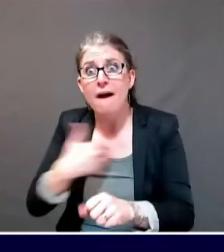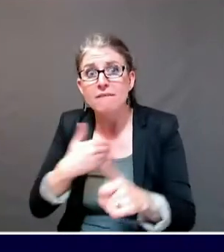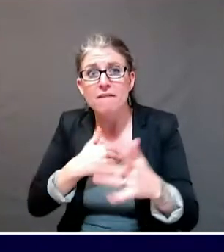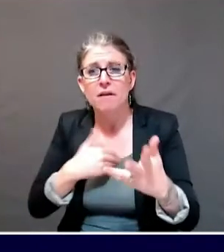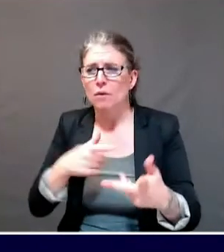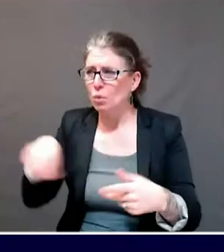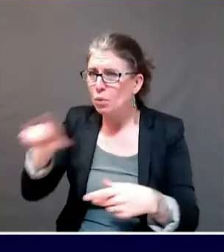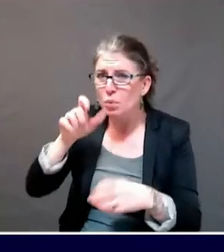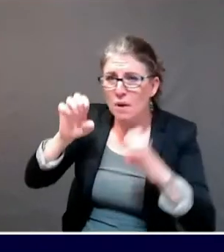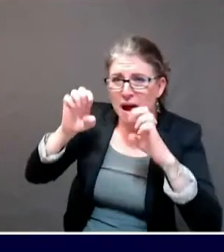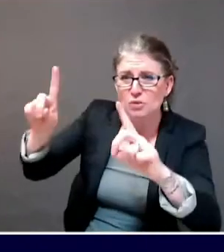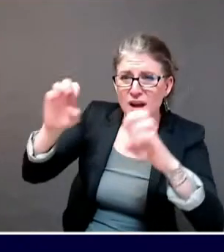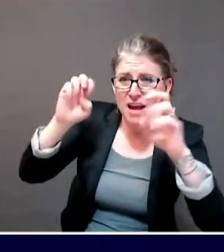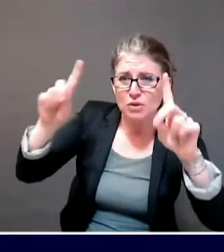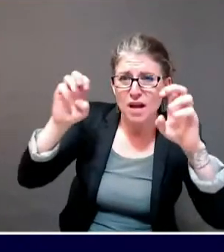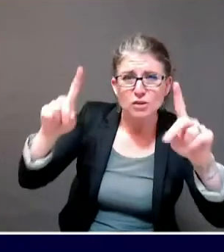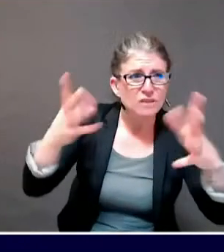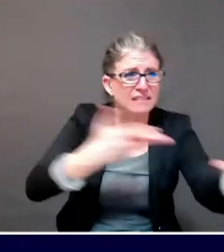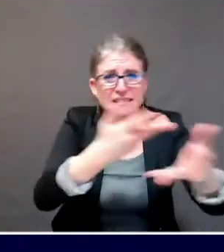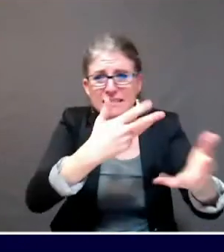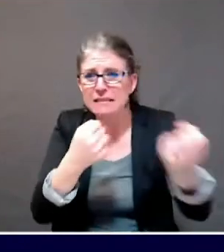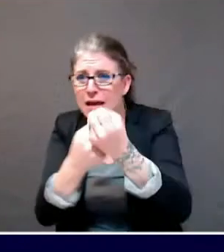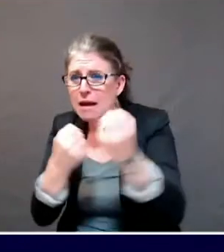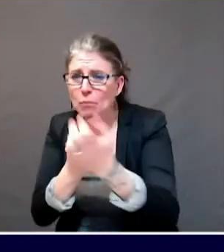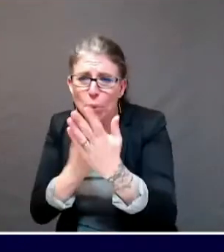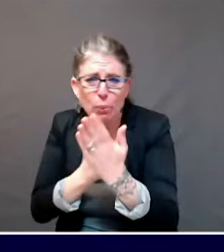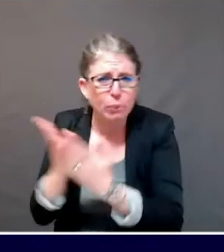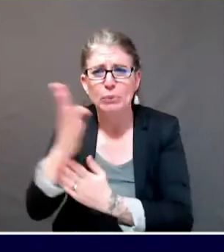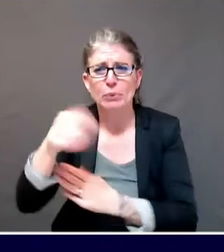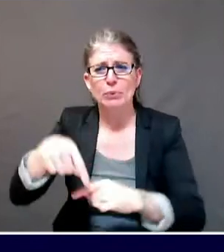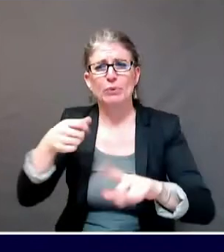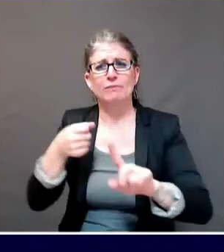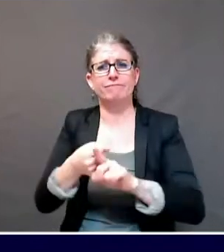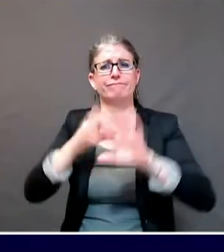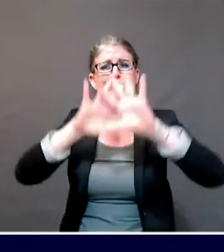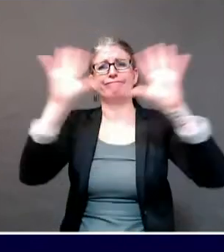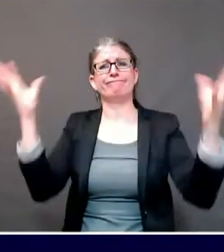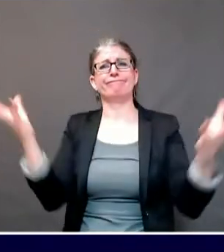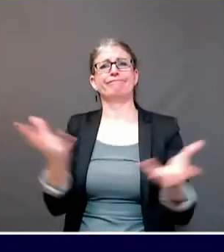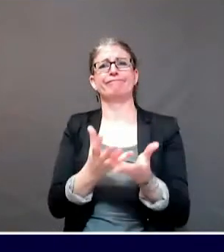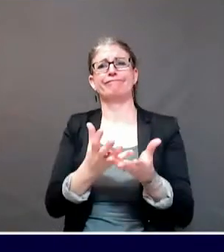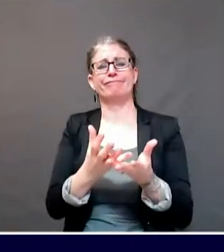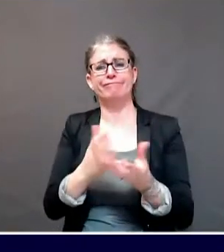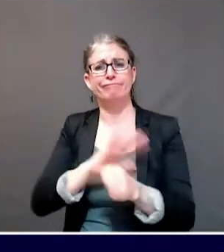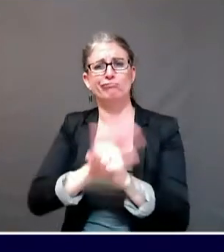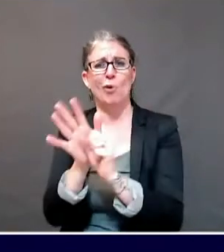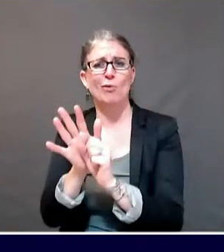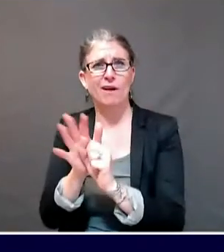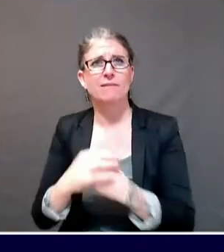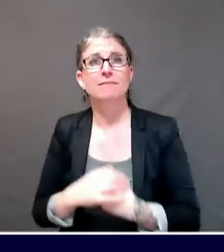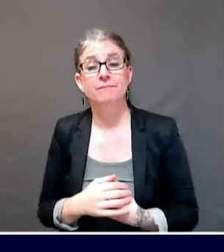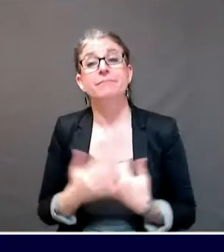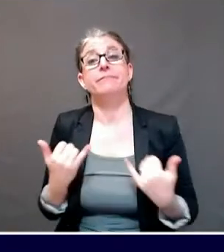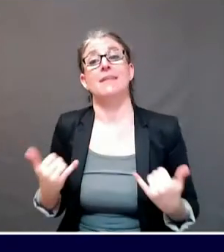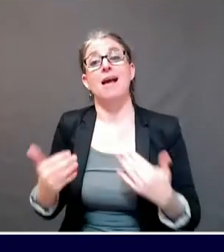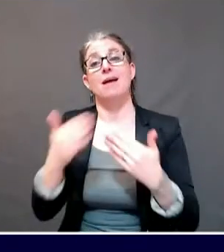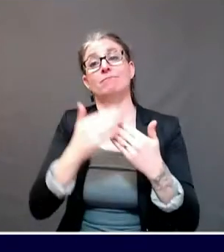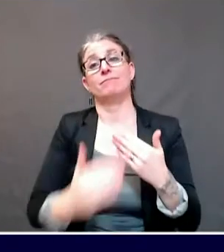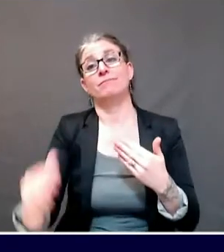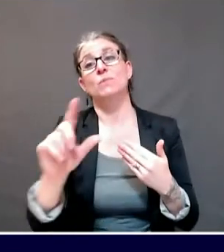But this year is just getting started. In the past year, since when Maine CDC began our work